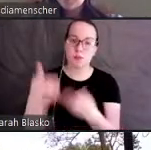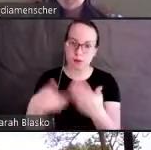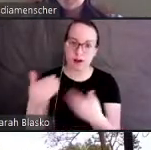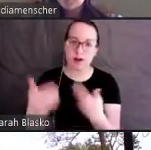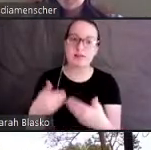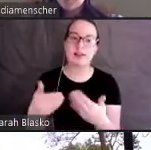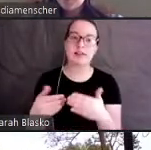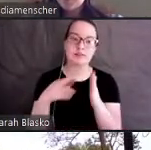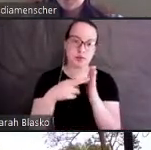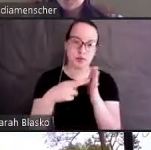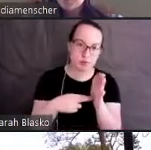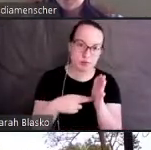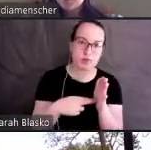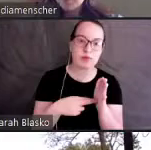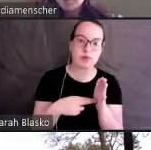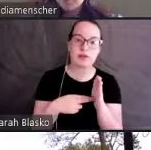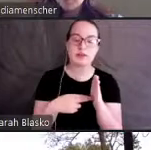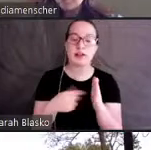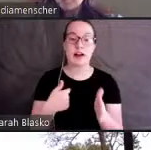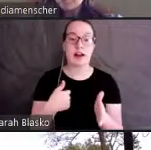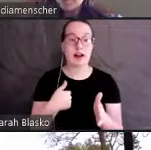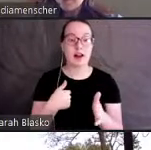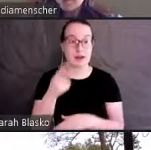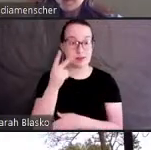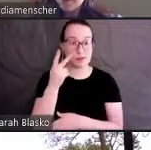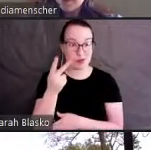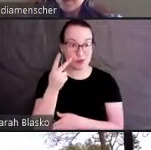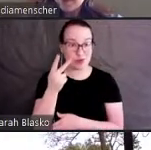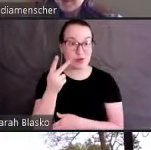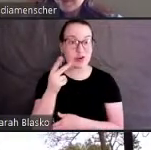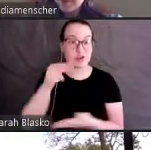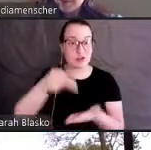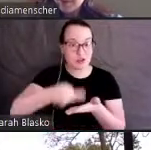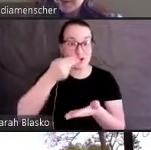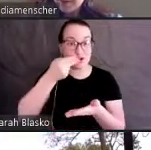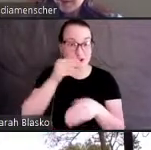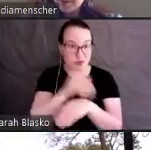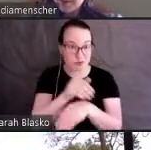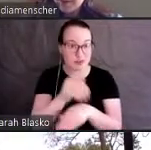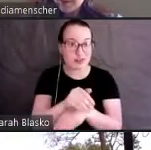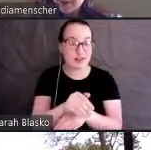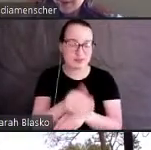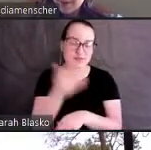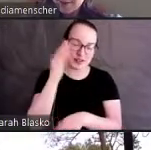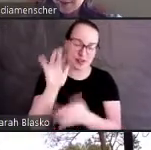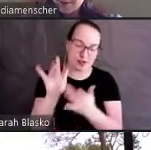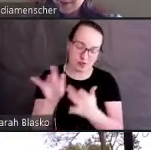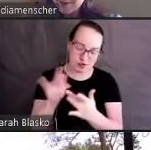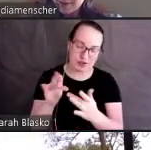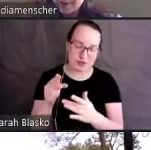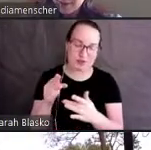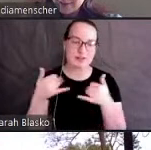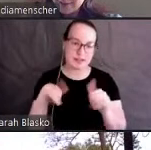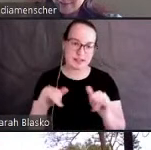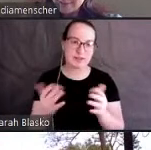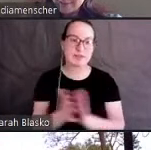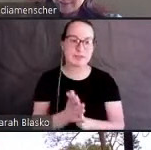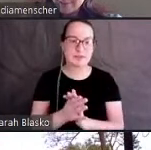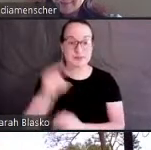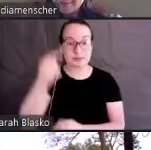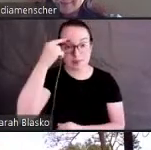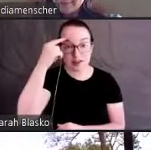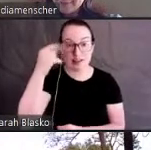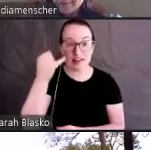looking forward to the soup night, even though it is virtual. I think anytime this group gets together with